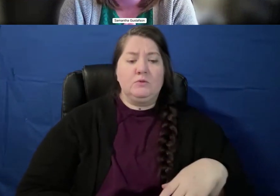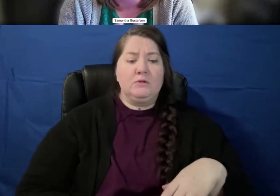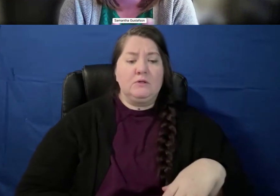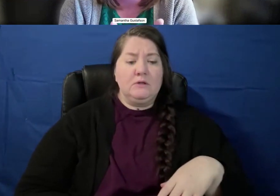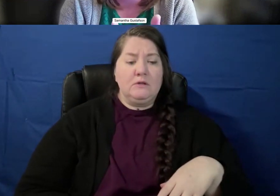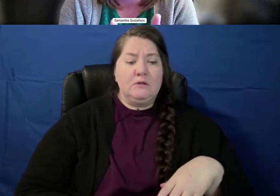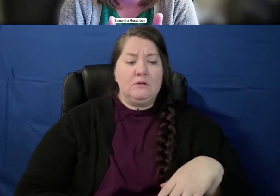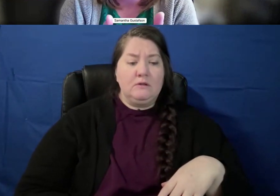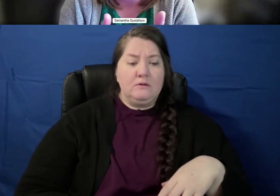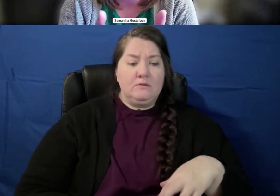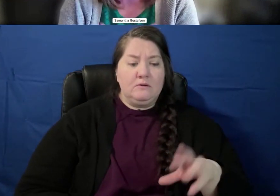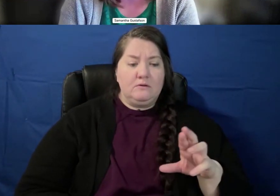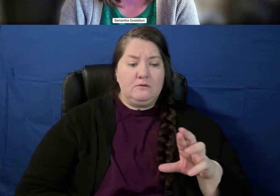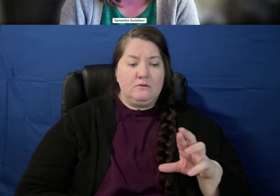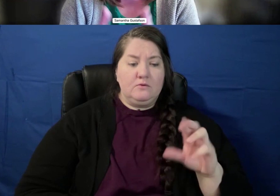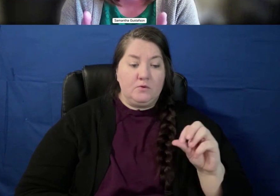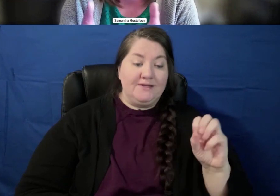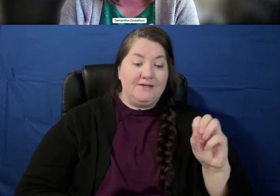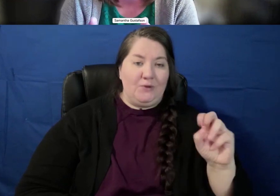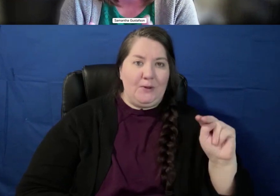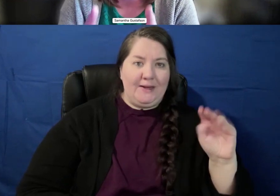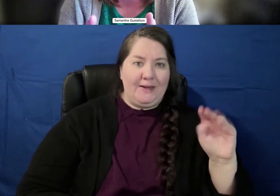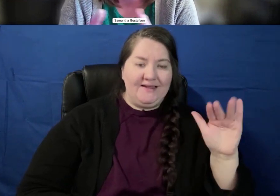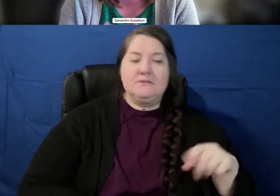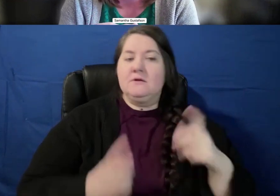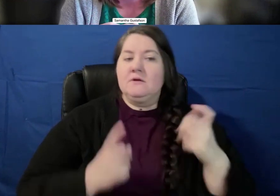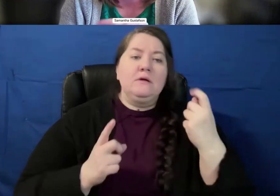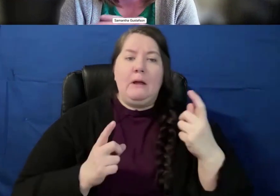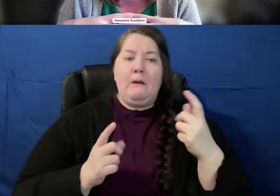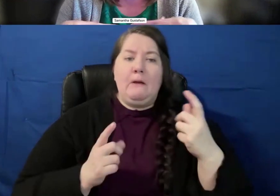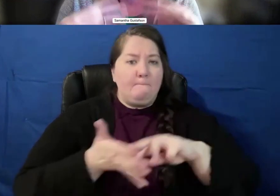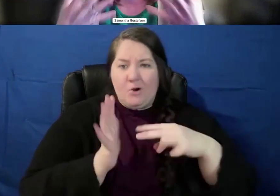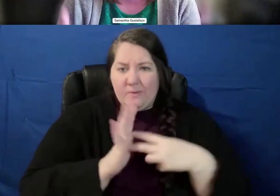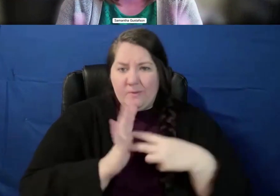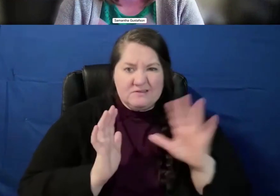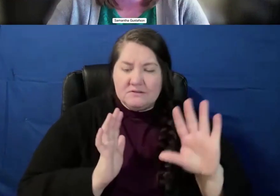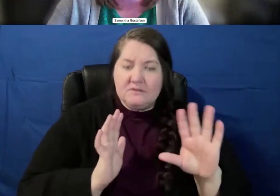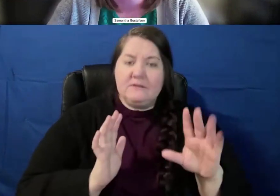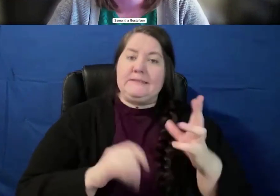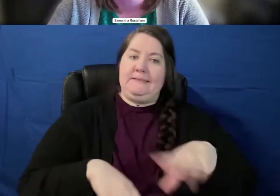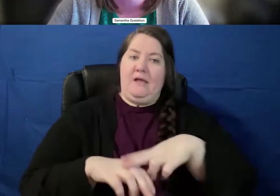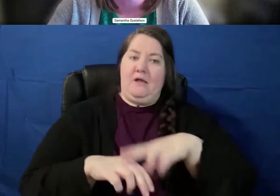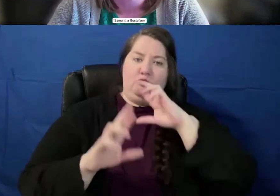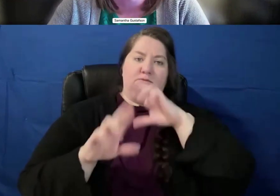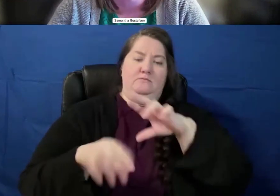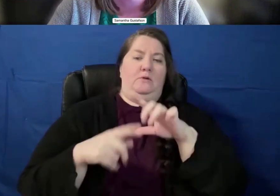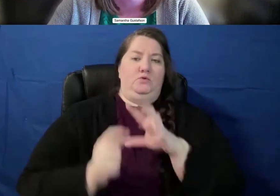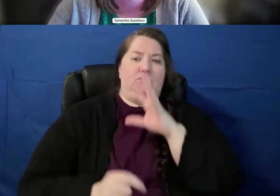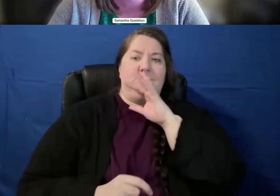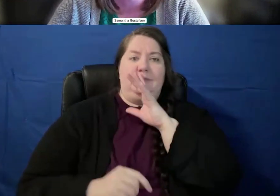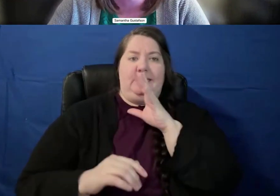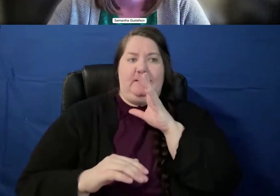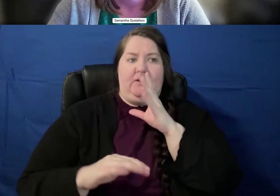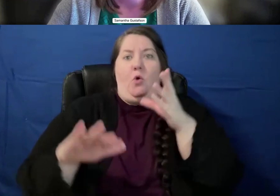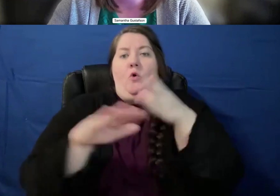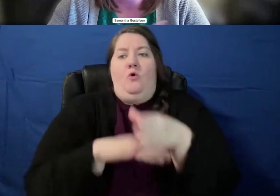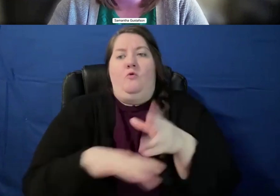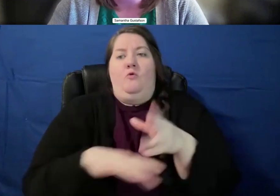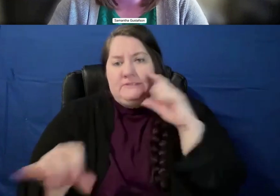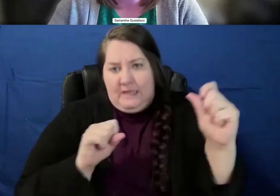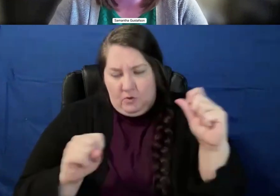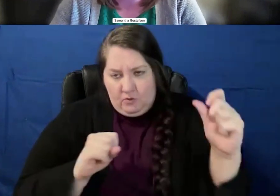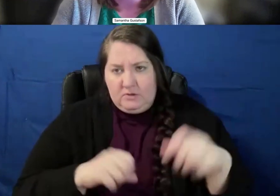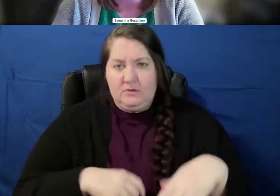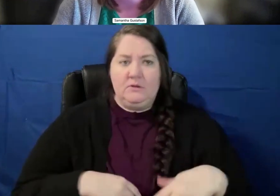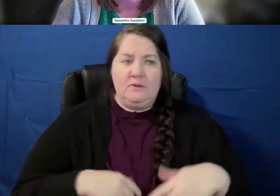doing on purpose. It's not a voluntary thing. It's a natural response to speaking over something, like a